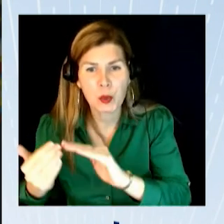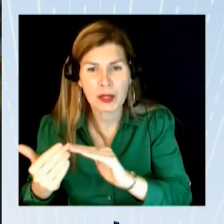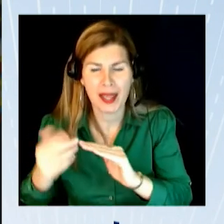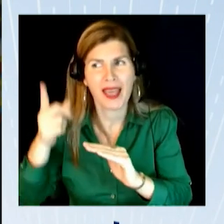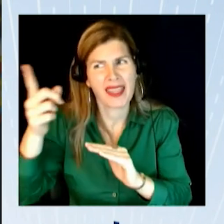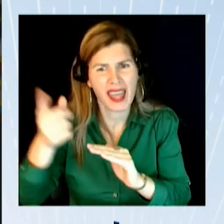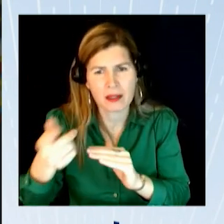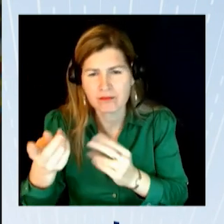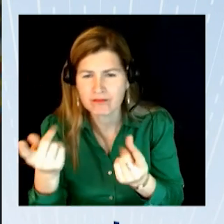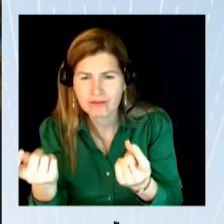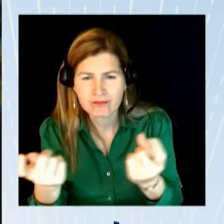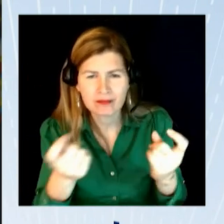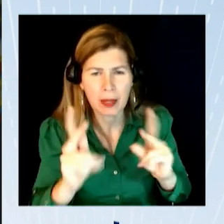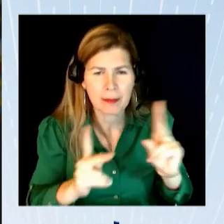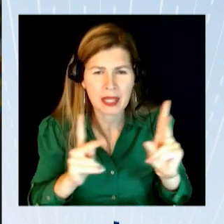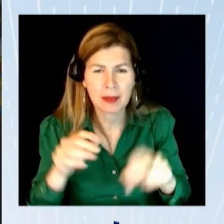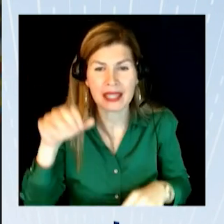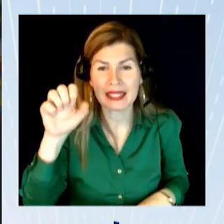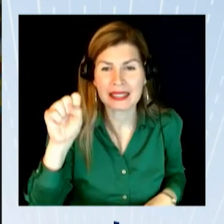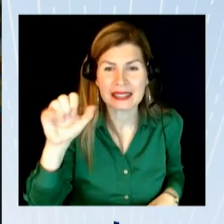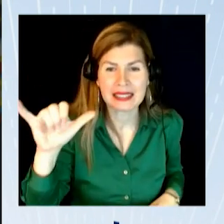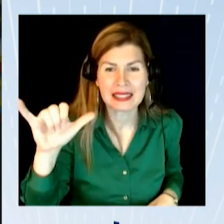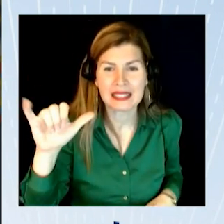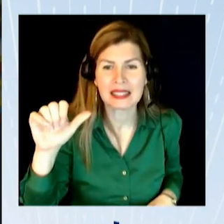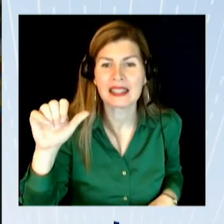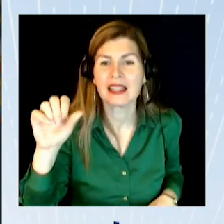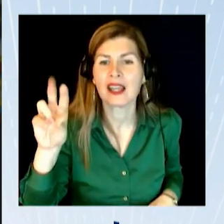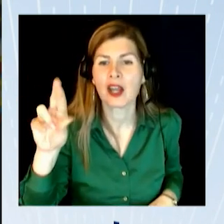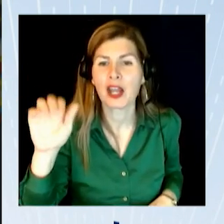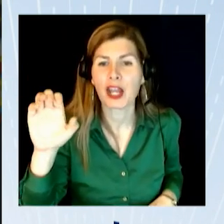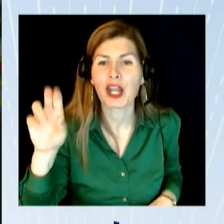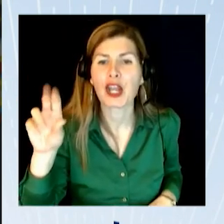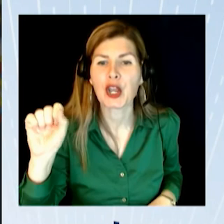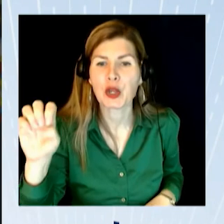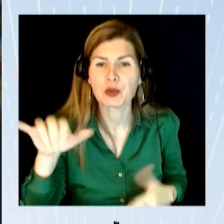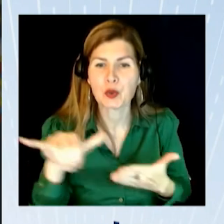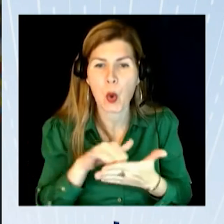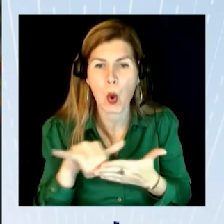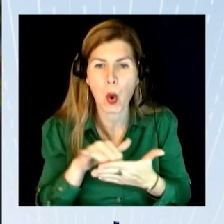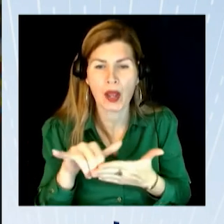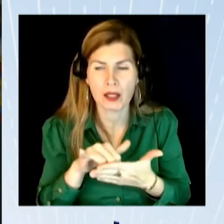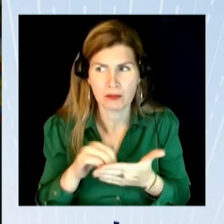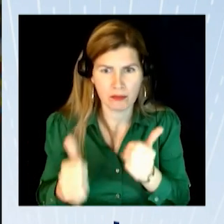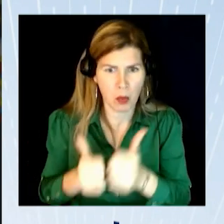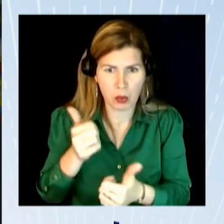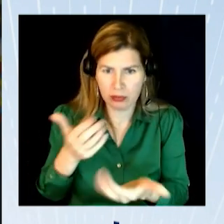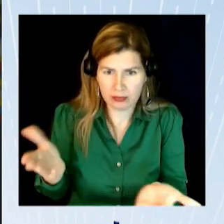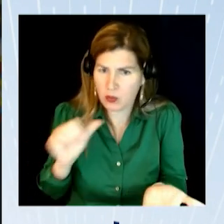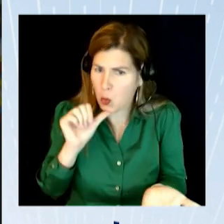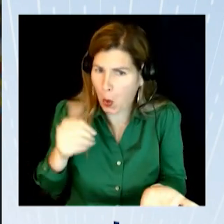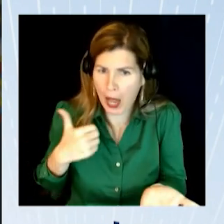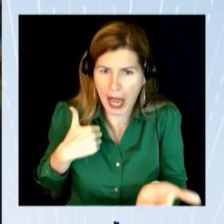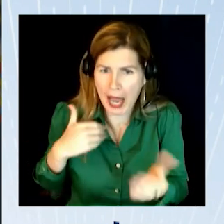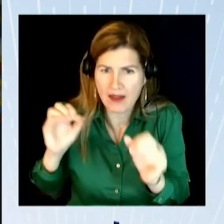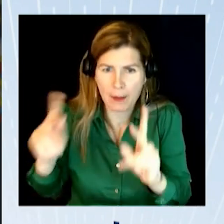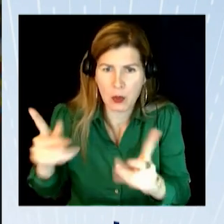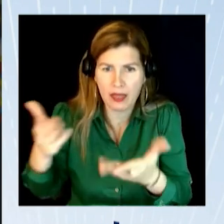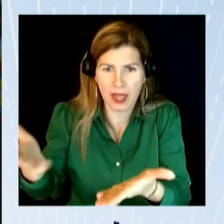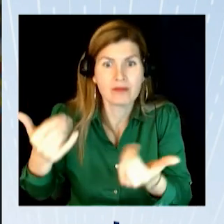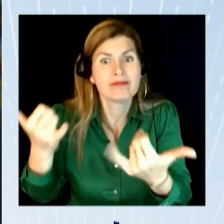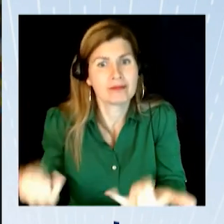in downtown Syracuse where the unemployment is higher and people don't have opportunities. And also one more thing, which I think is